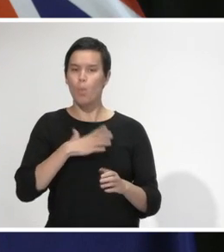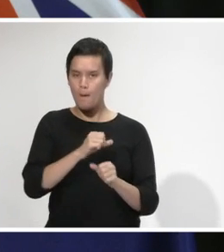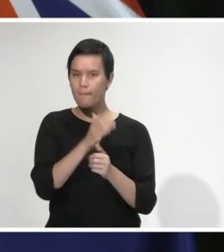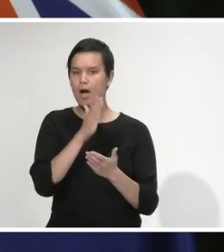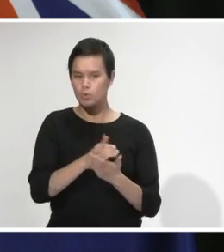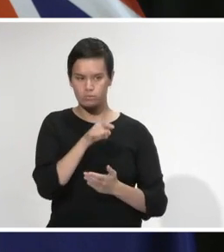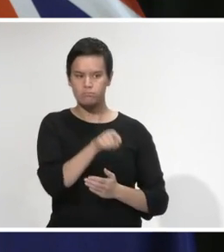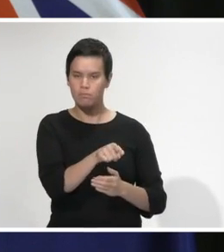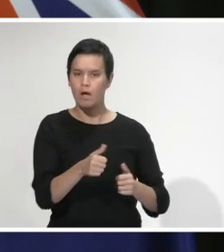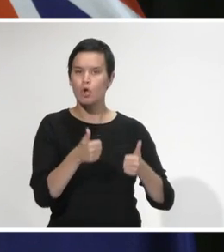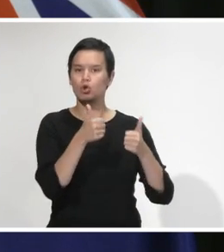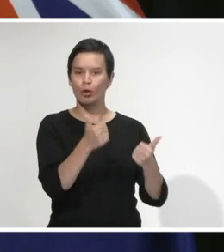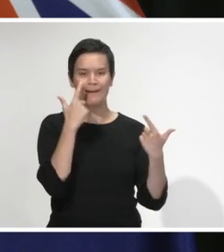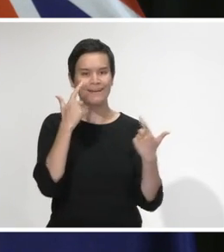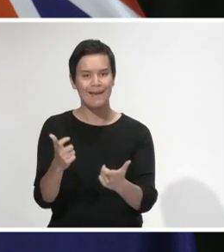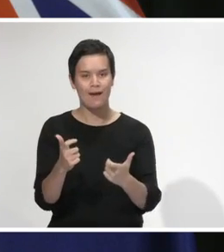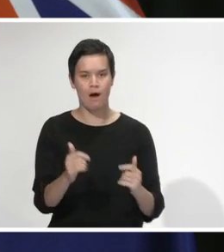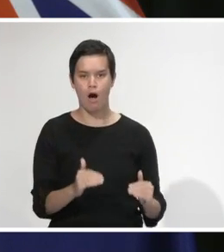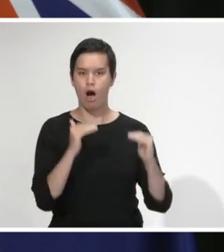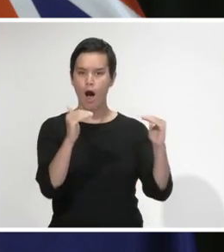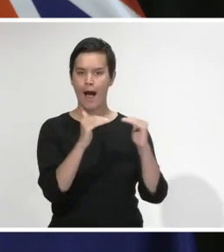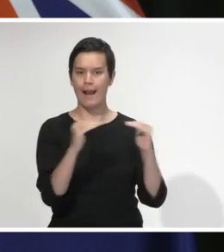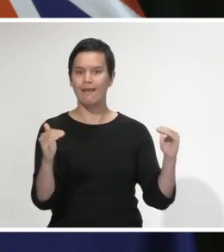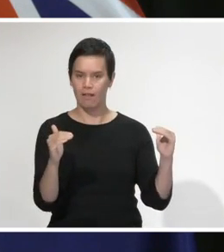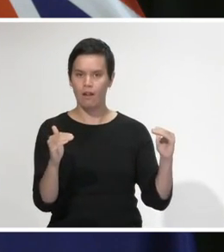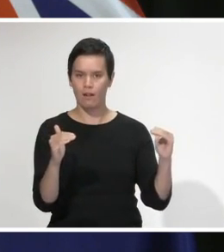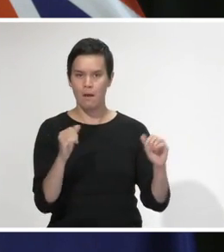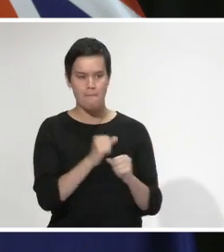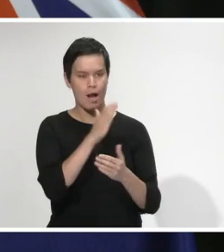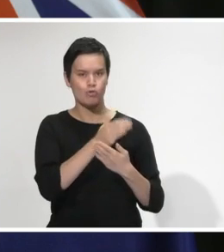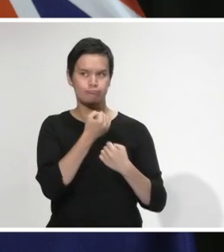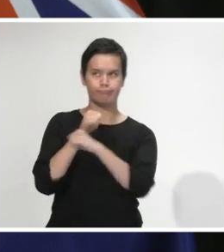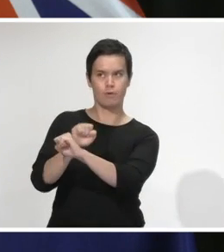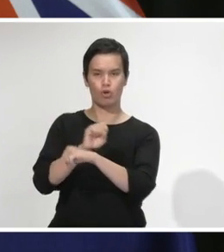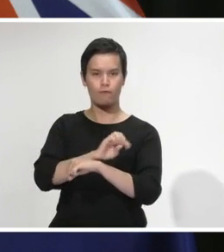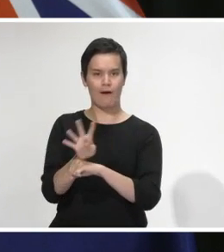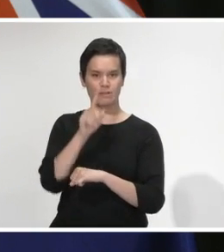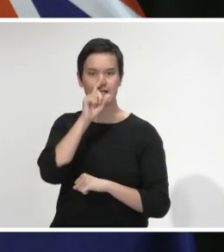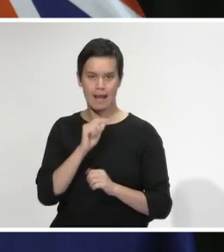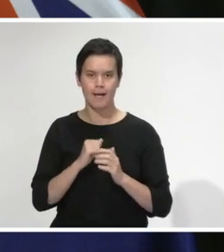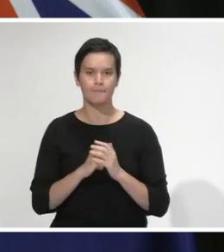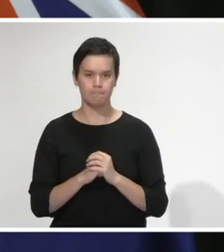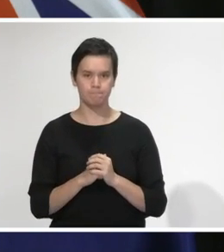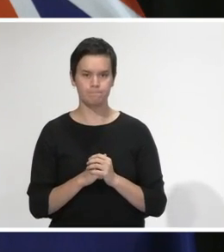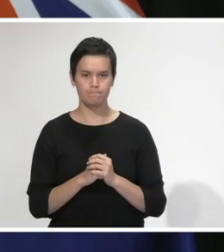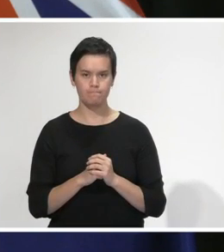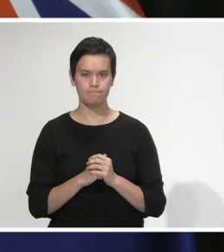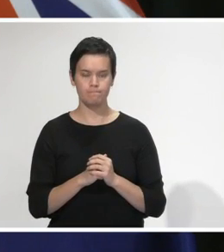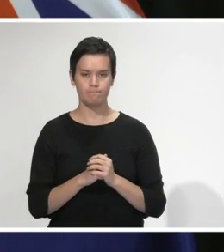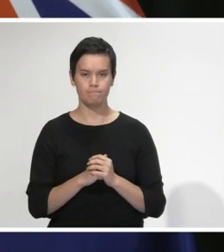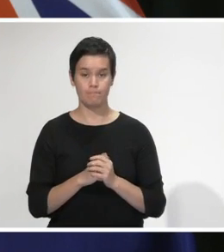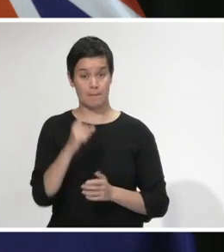of preventing COVID-19 getting into those facilities. There is a low threshold for testing of